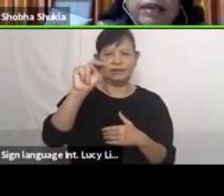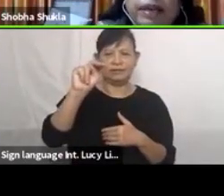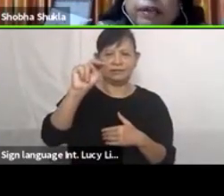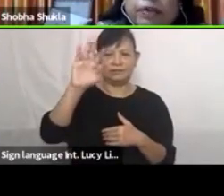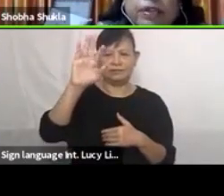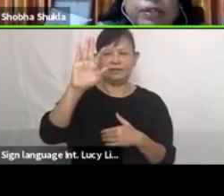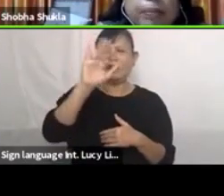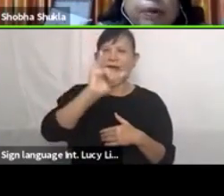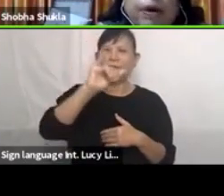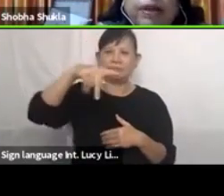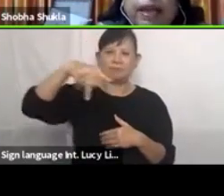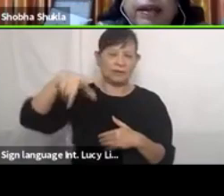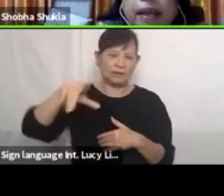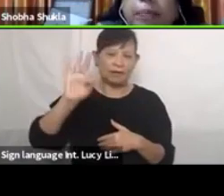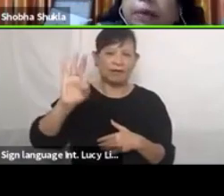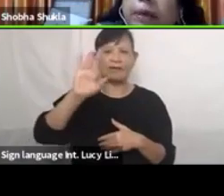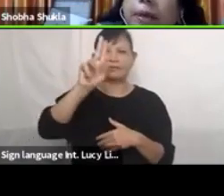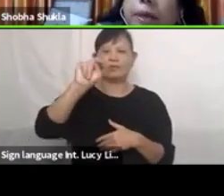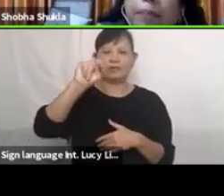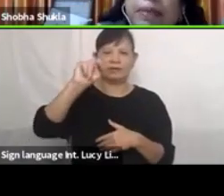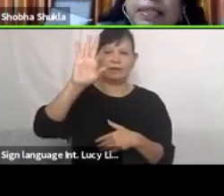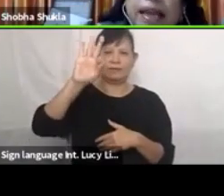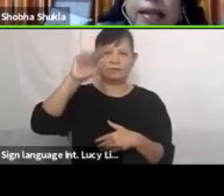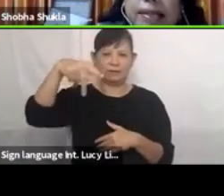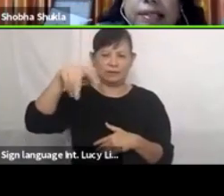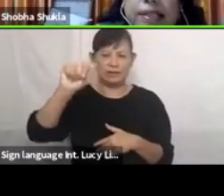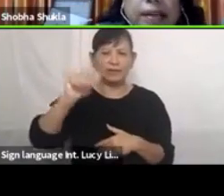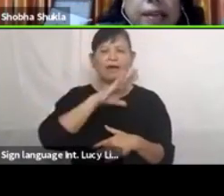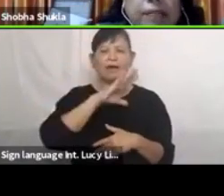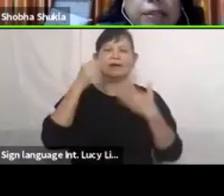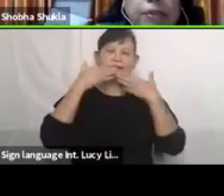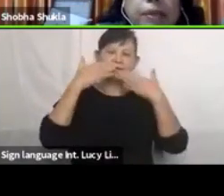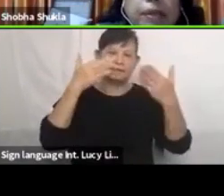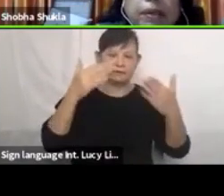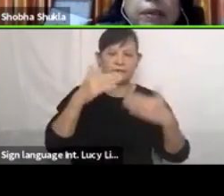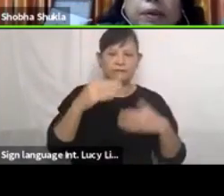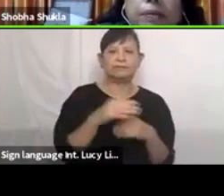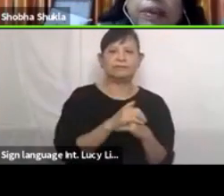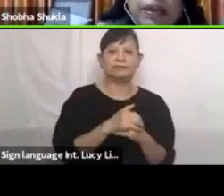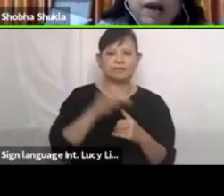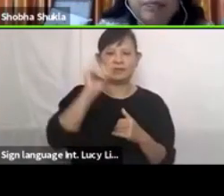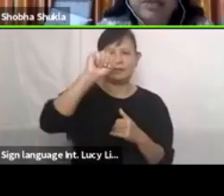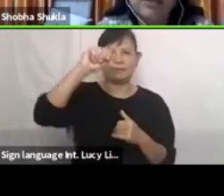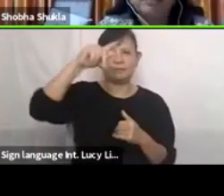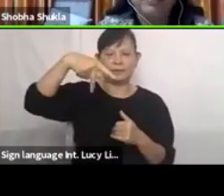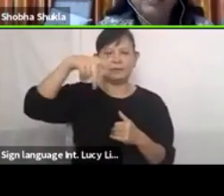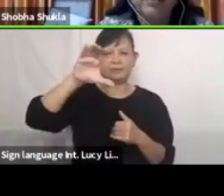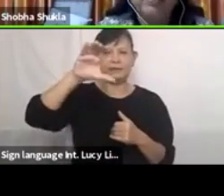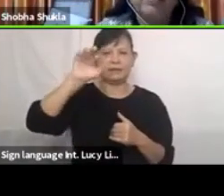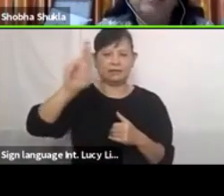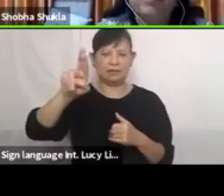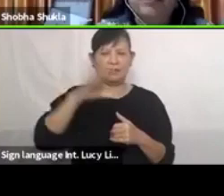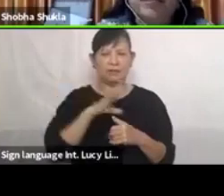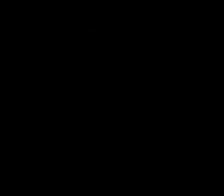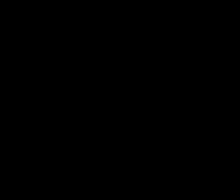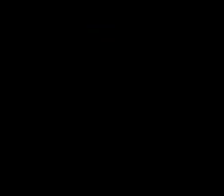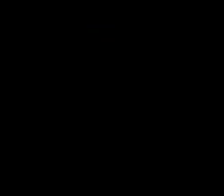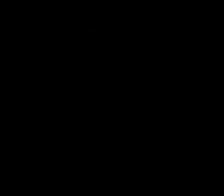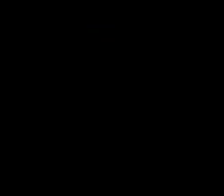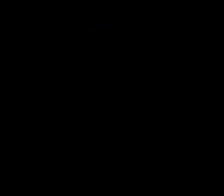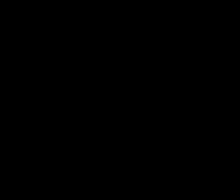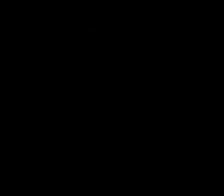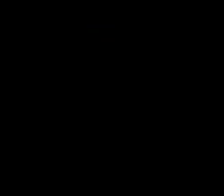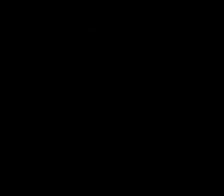their continuous support and help to APCR SHR 10 virtual. We will now meet on Monday, November